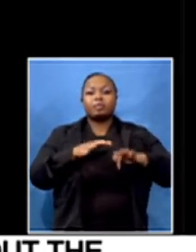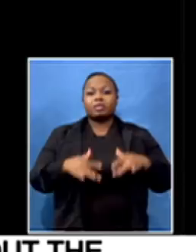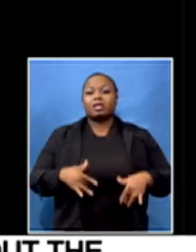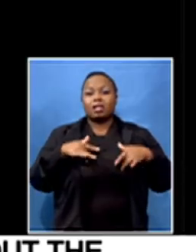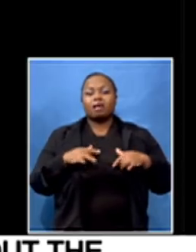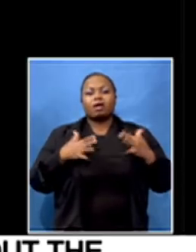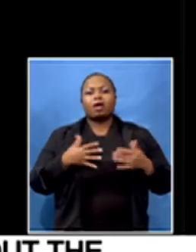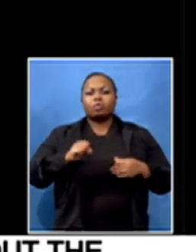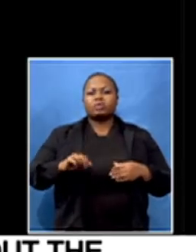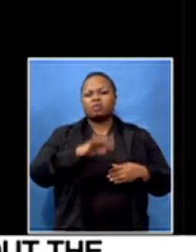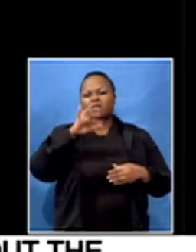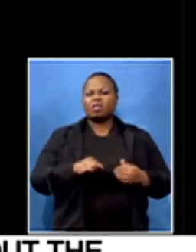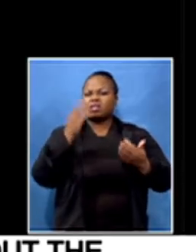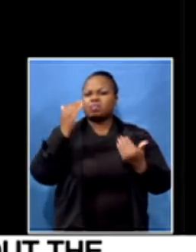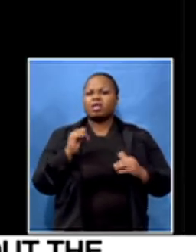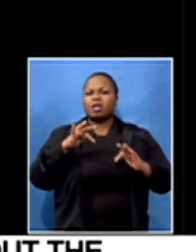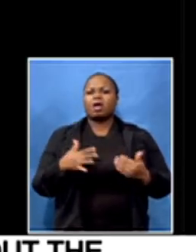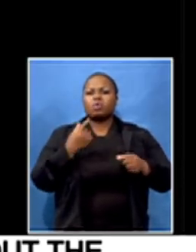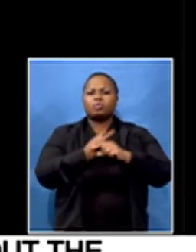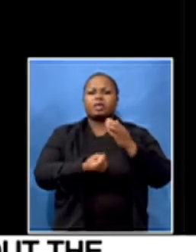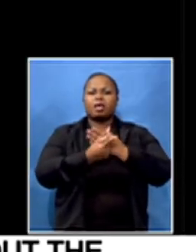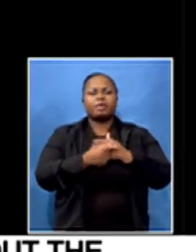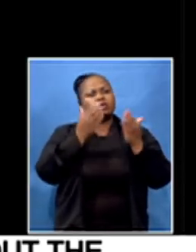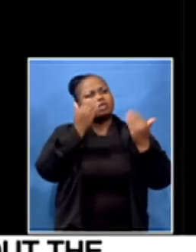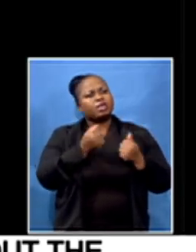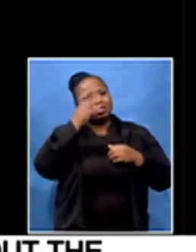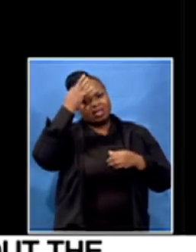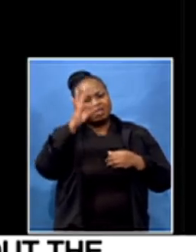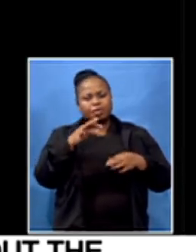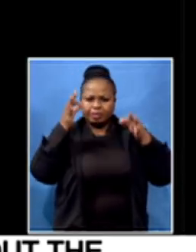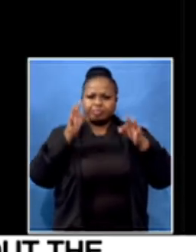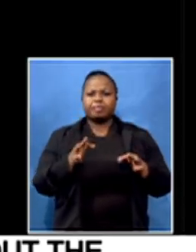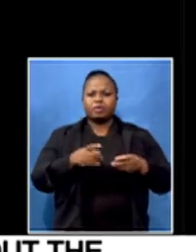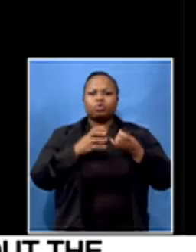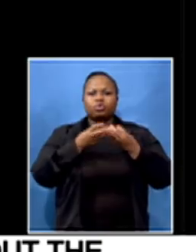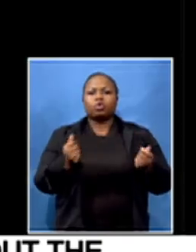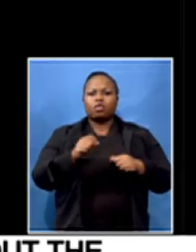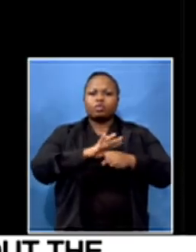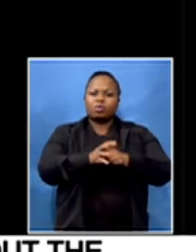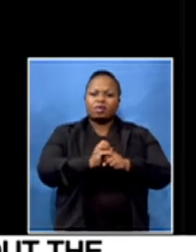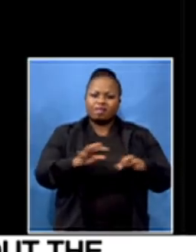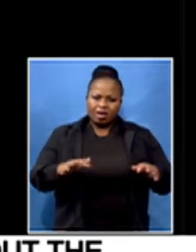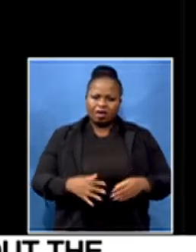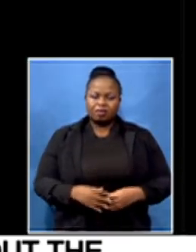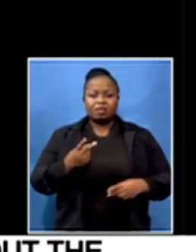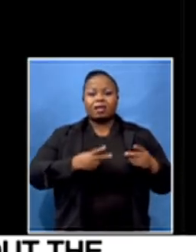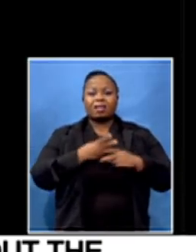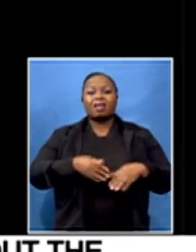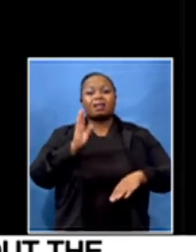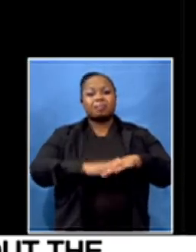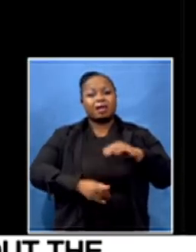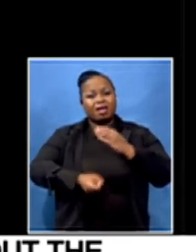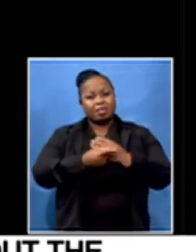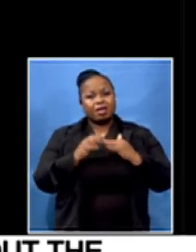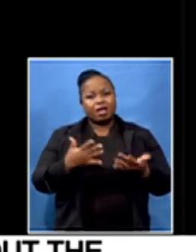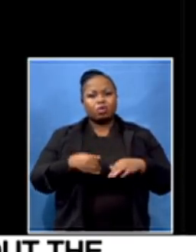South Africans expected to trust this government to transparently and decisively deal with this pandemic and consequences of